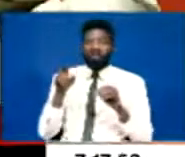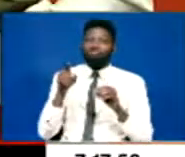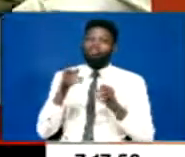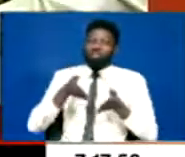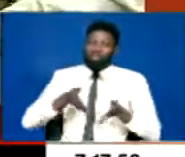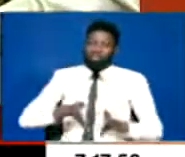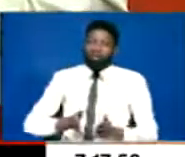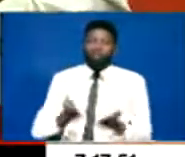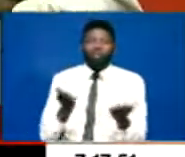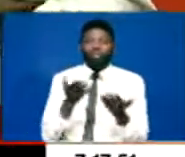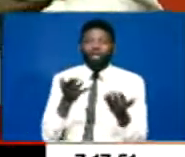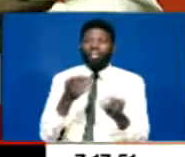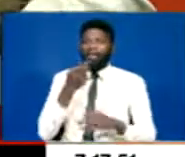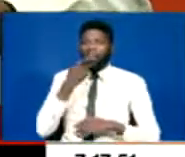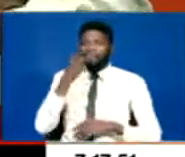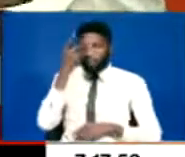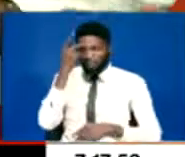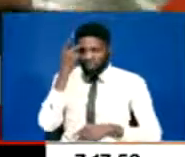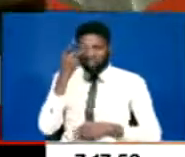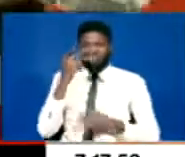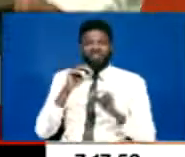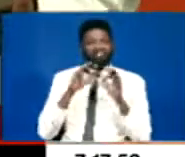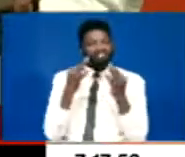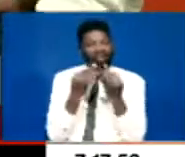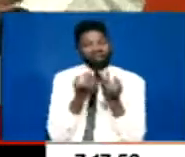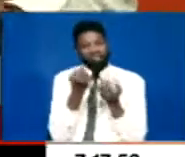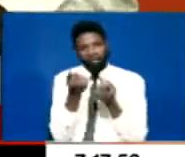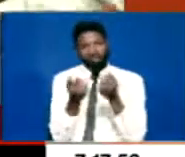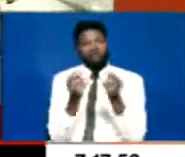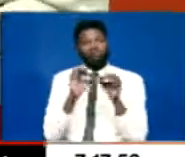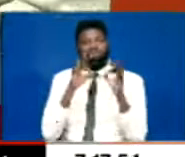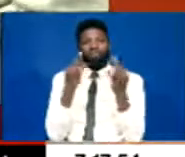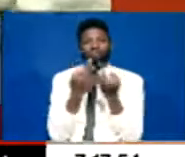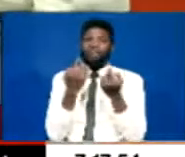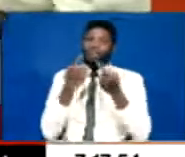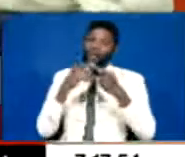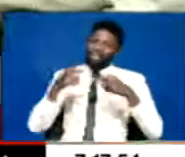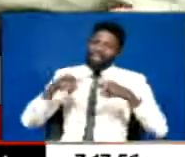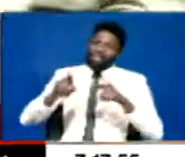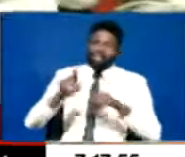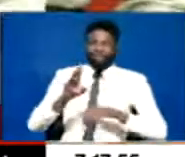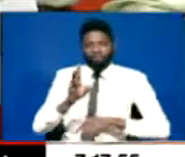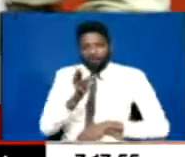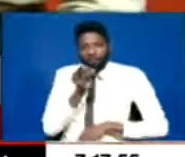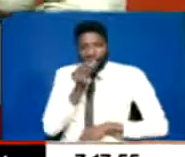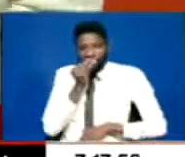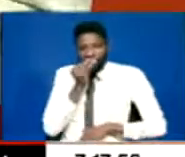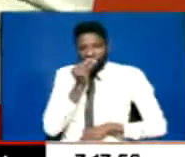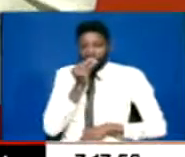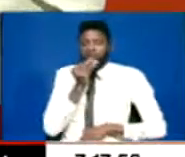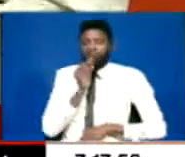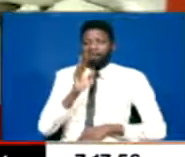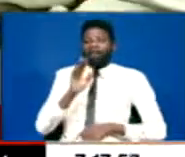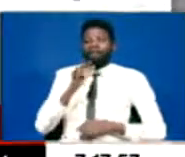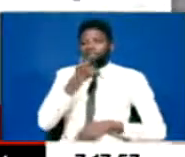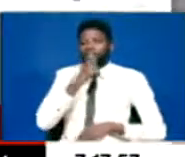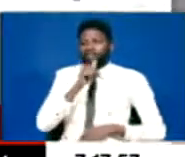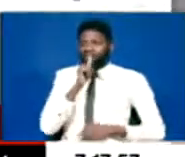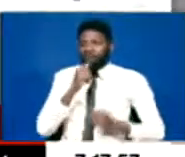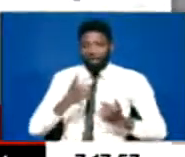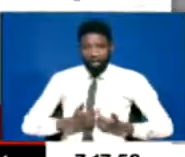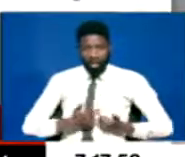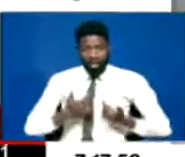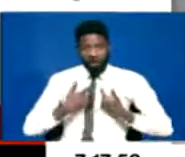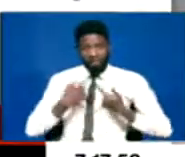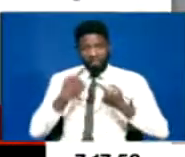his family. There is some information there, but he has been quite guarded about his private life. But as far as his education